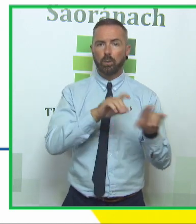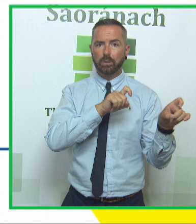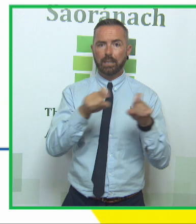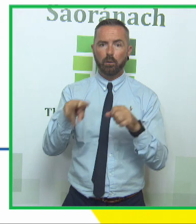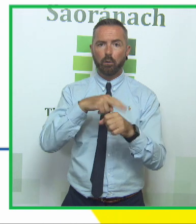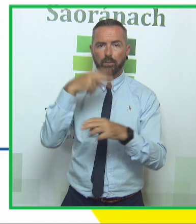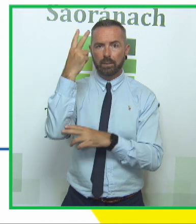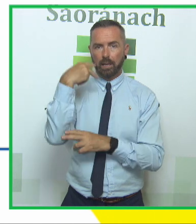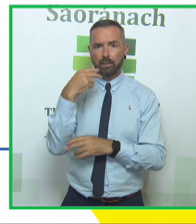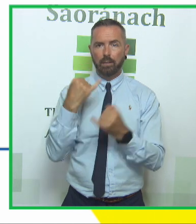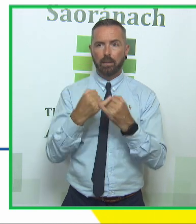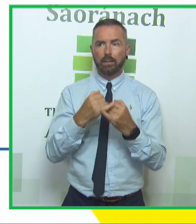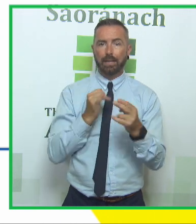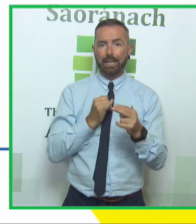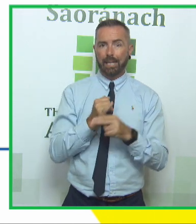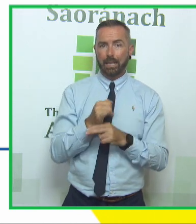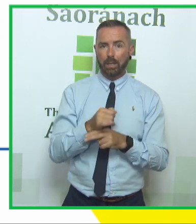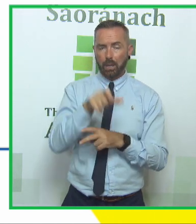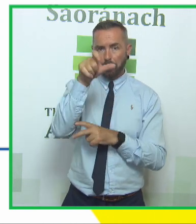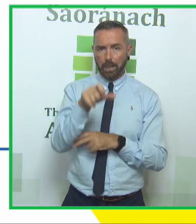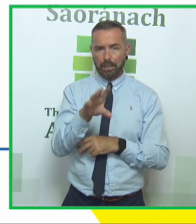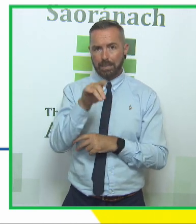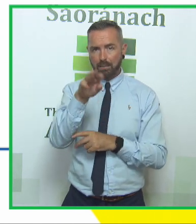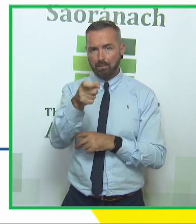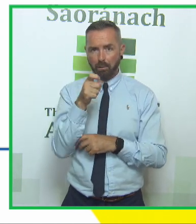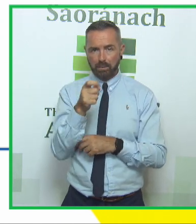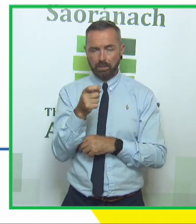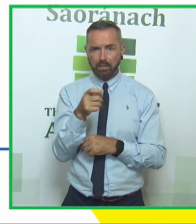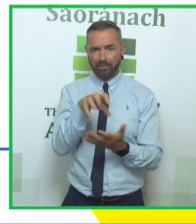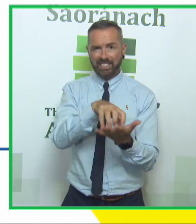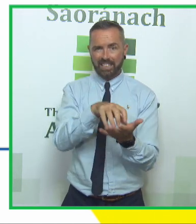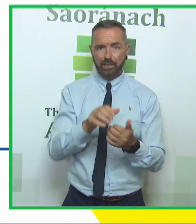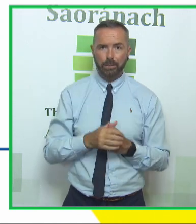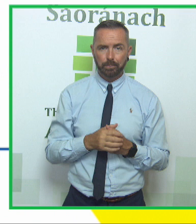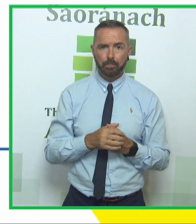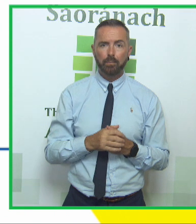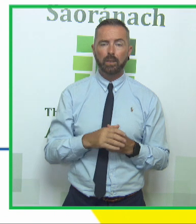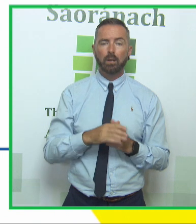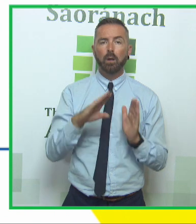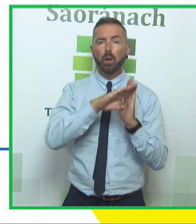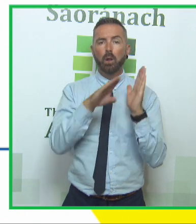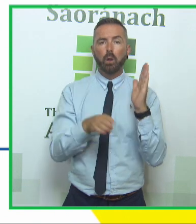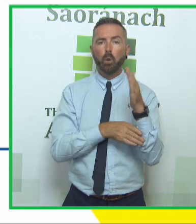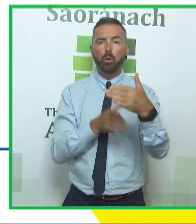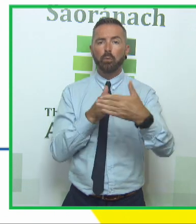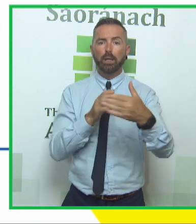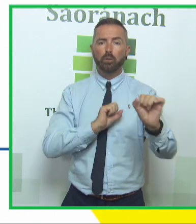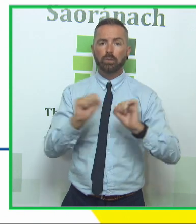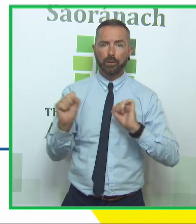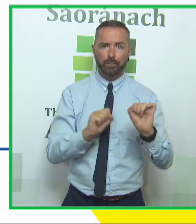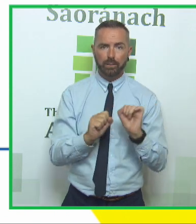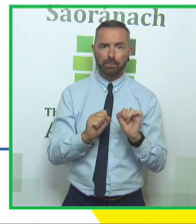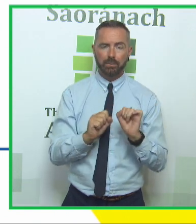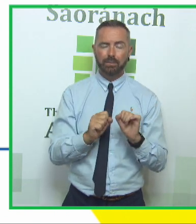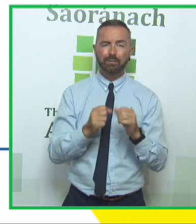an example of that would be an inpatient detoxification facility, for example. Low threshold services, which you'll see here, these are services